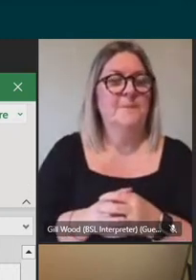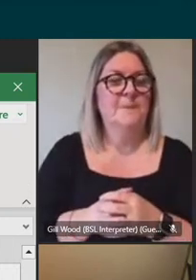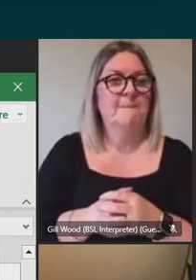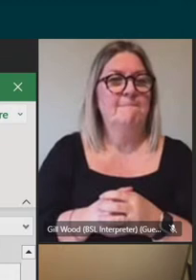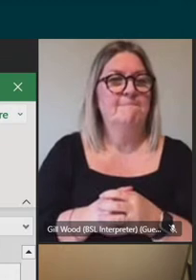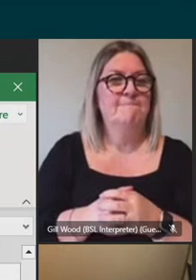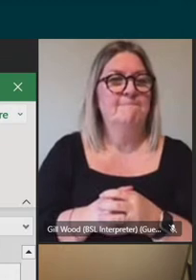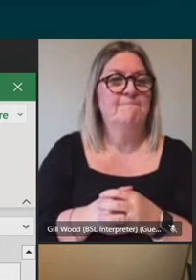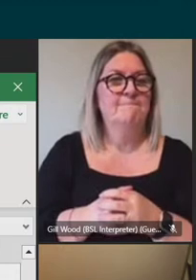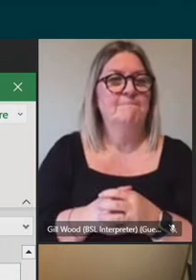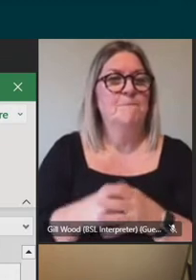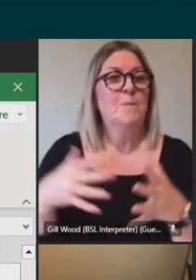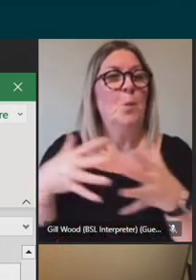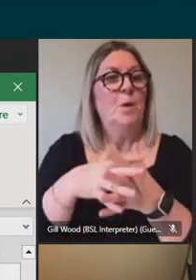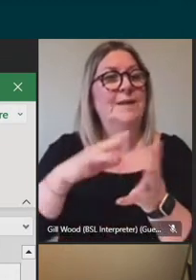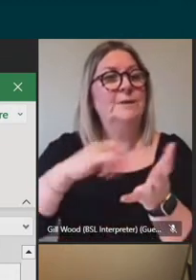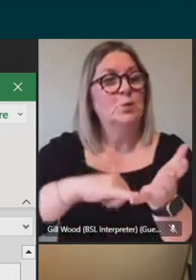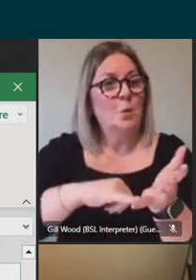Councillor Scobie.